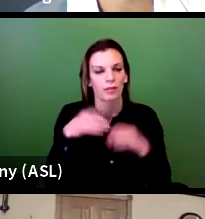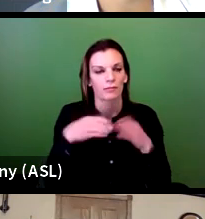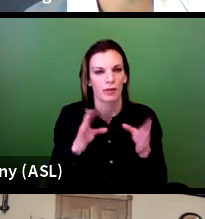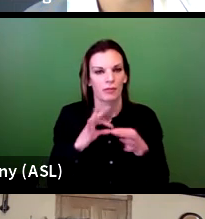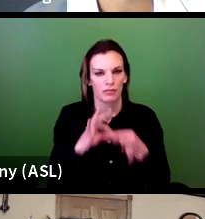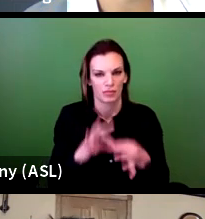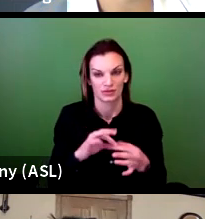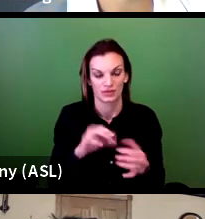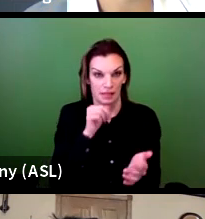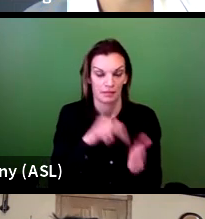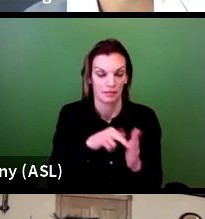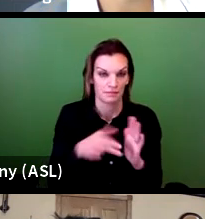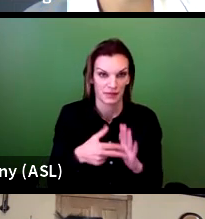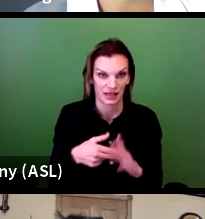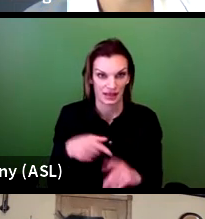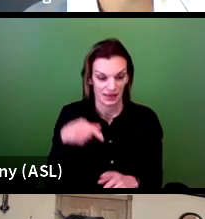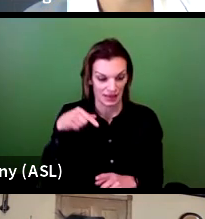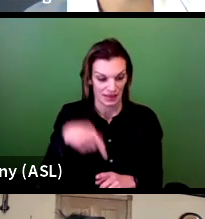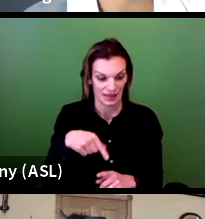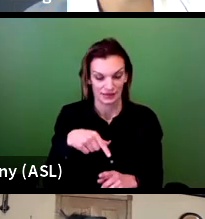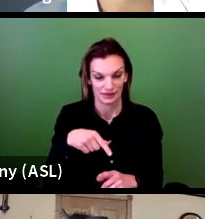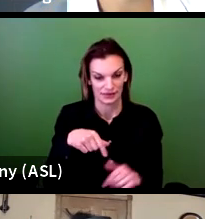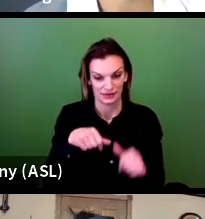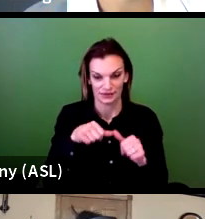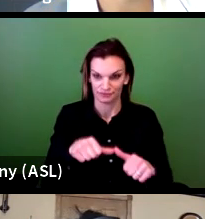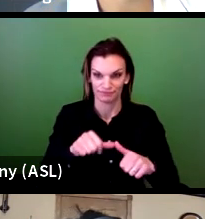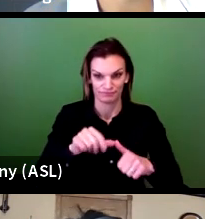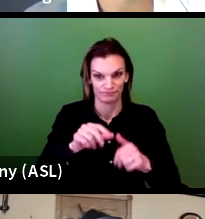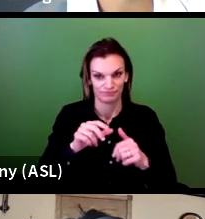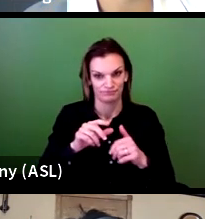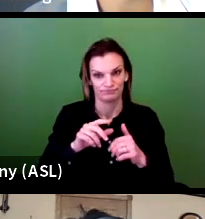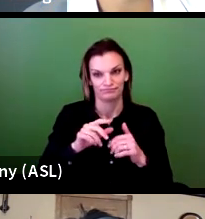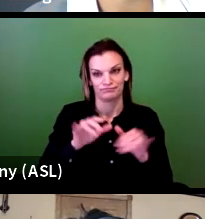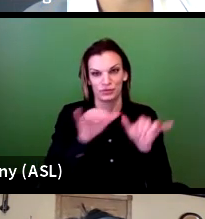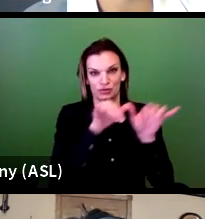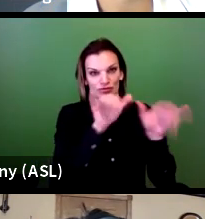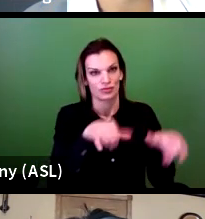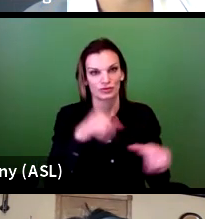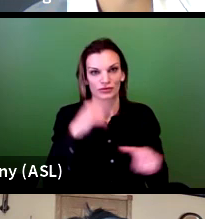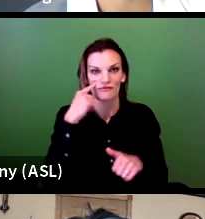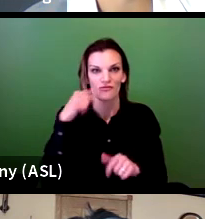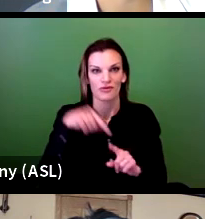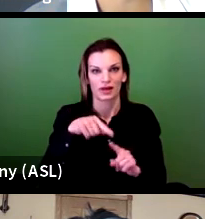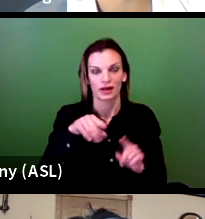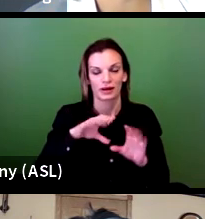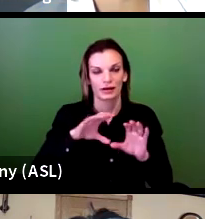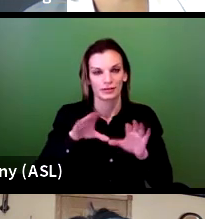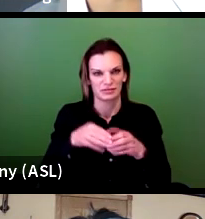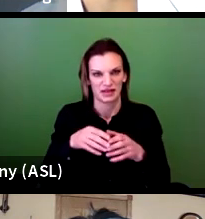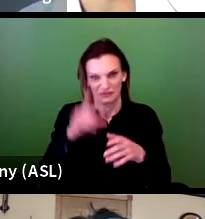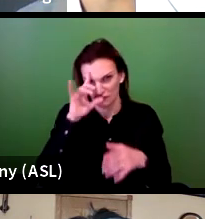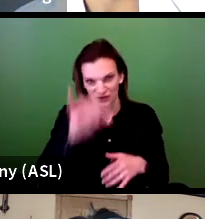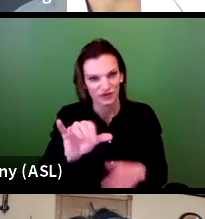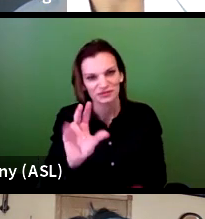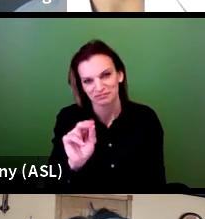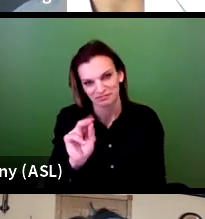that this is going to be the committee structure forever and ever. Right. So,